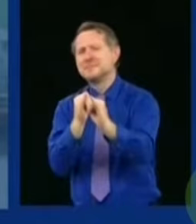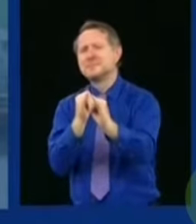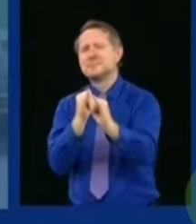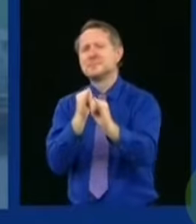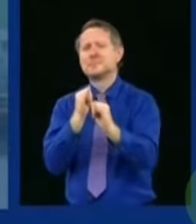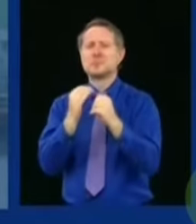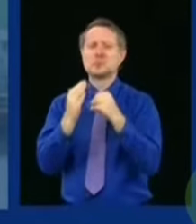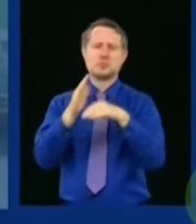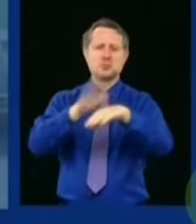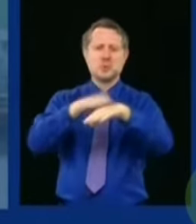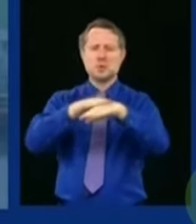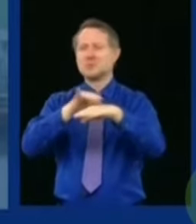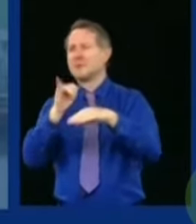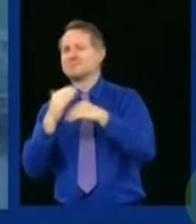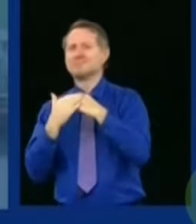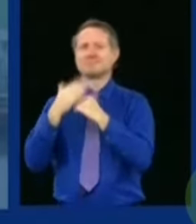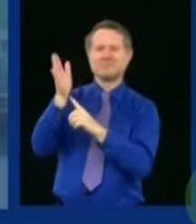with.